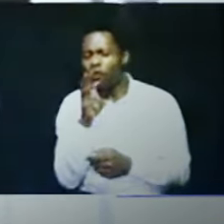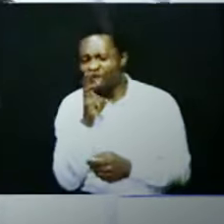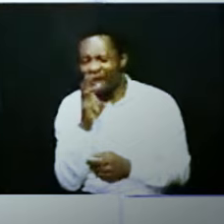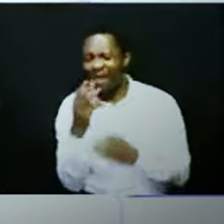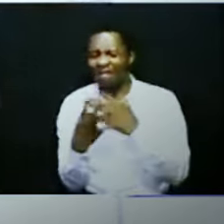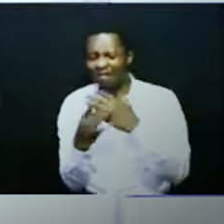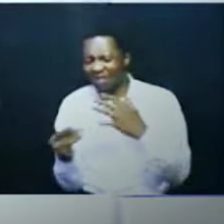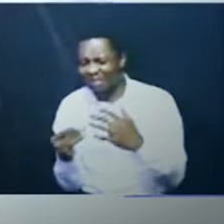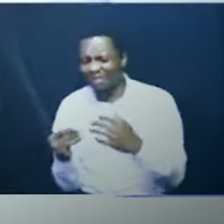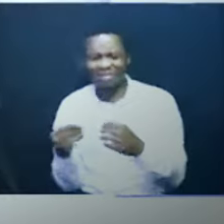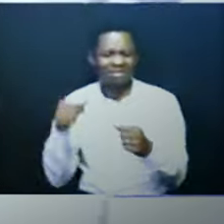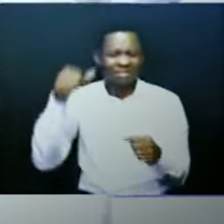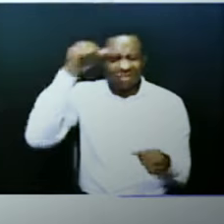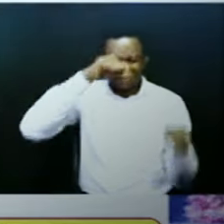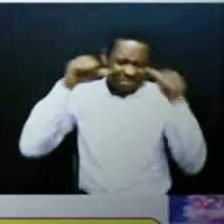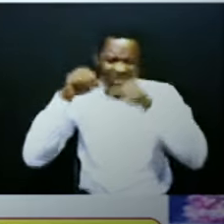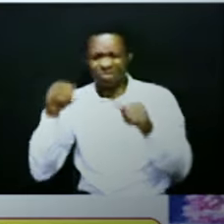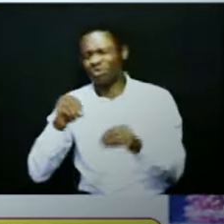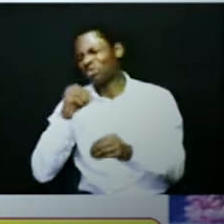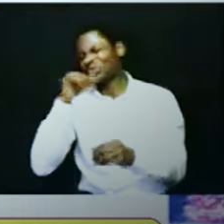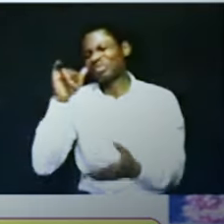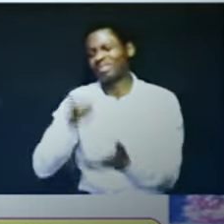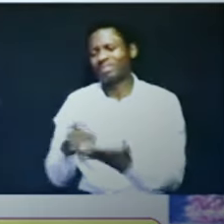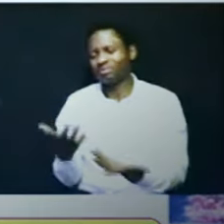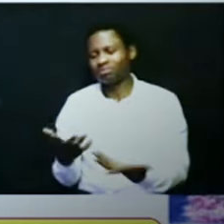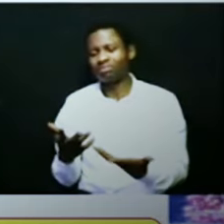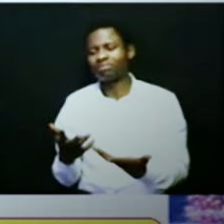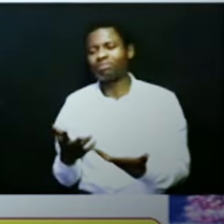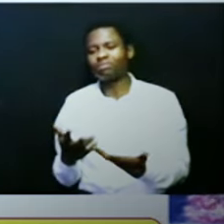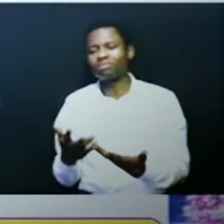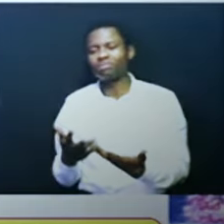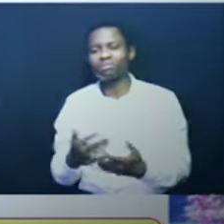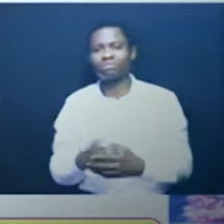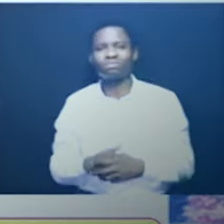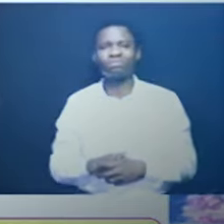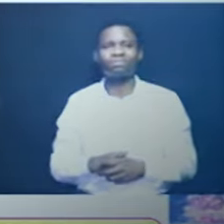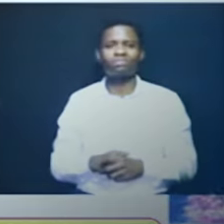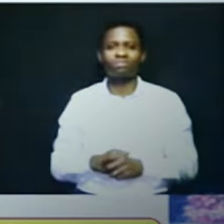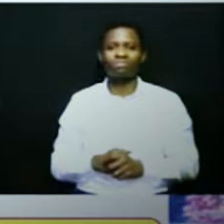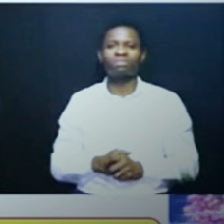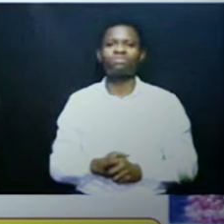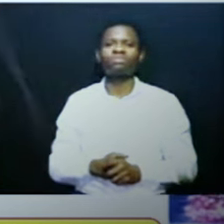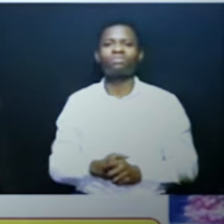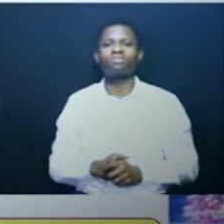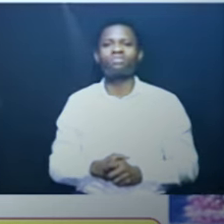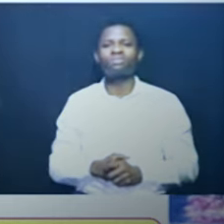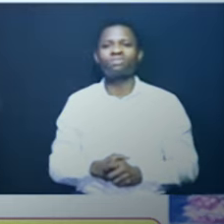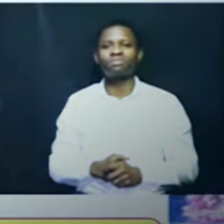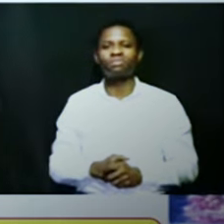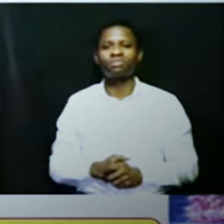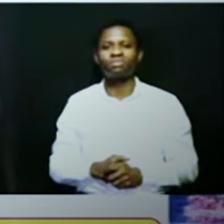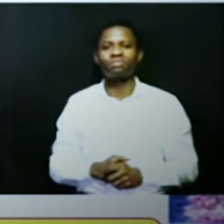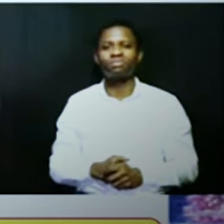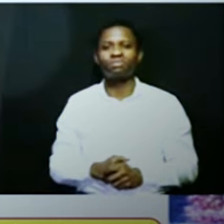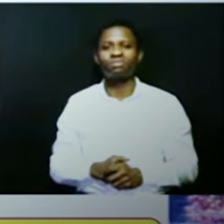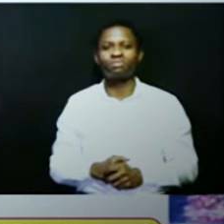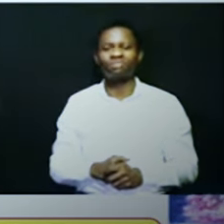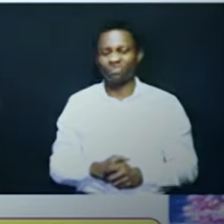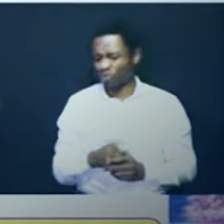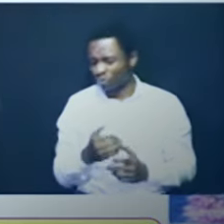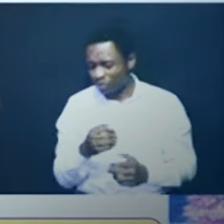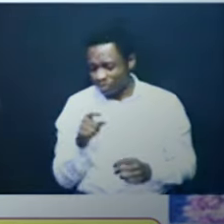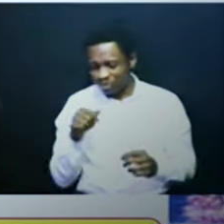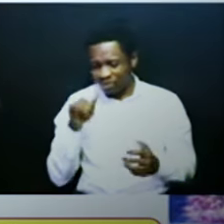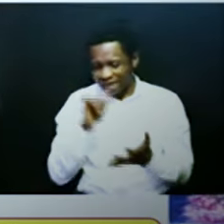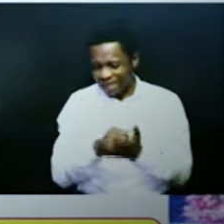yensa sum ana yeni hunu ana say no ma yetumi ade eboy embra bia ekurekure. Now this thing should not have authority over